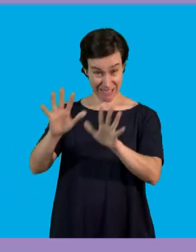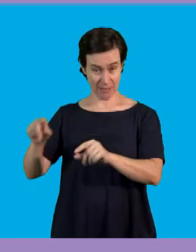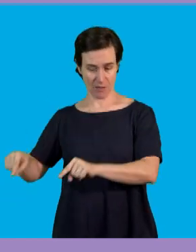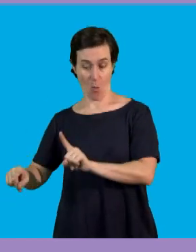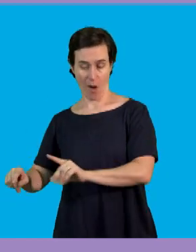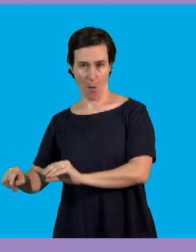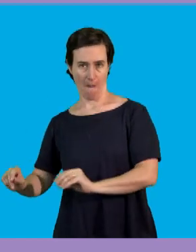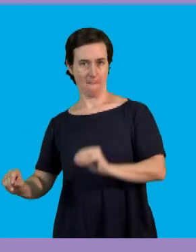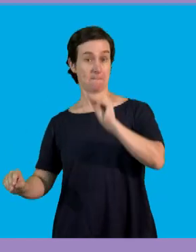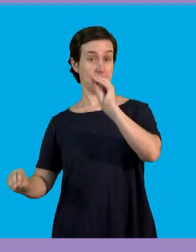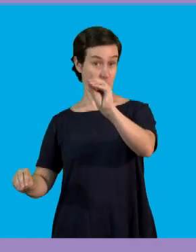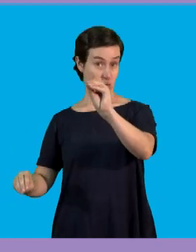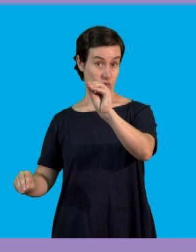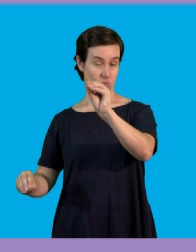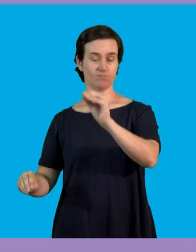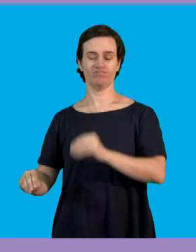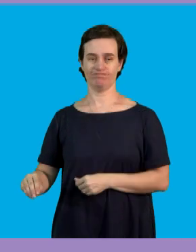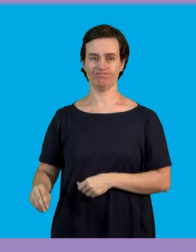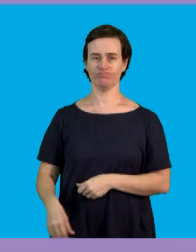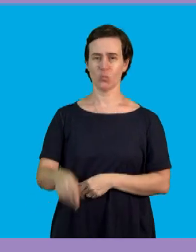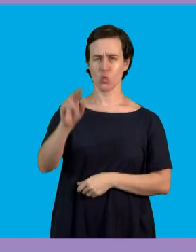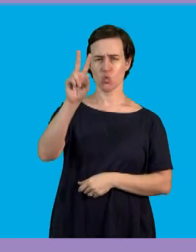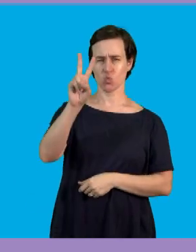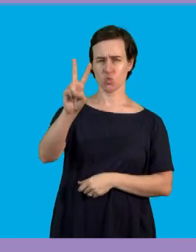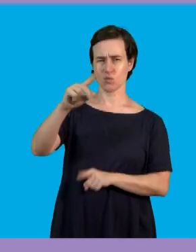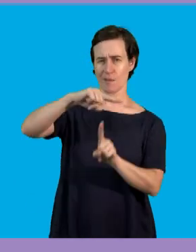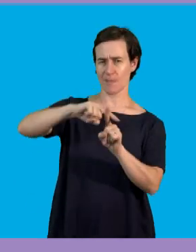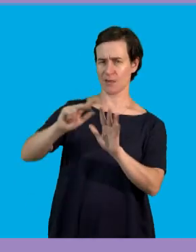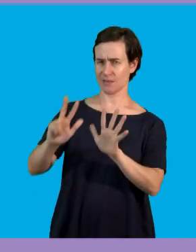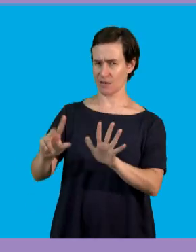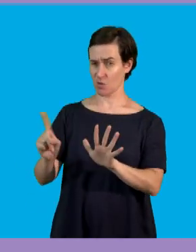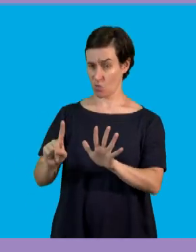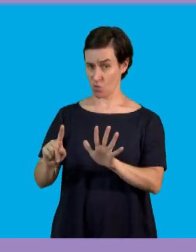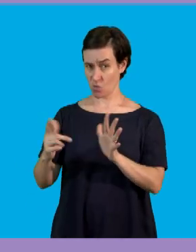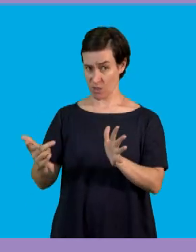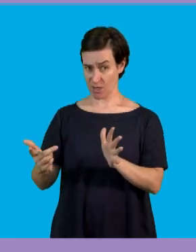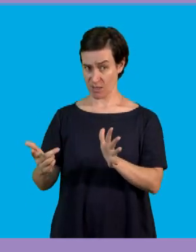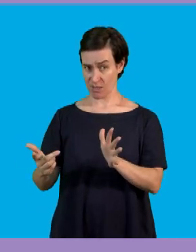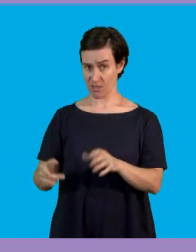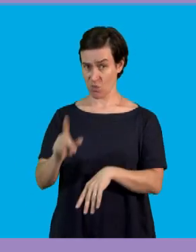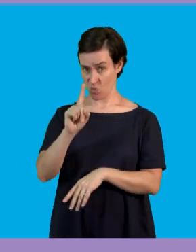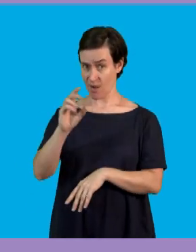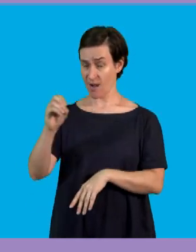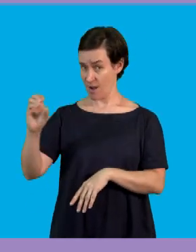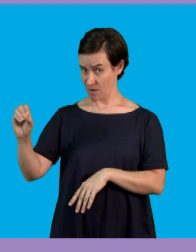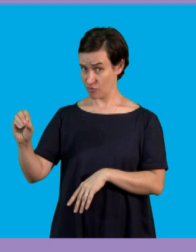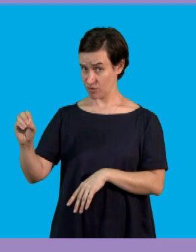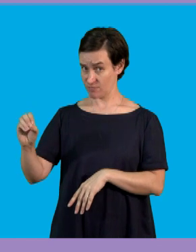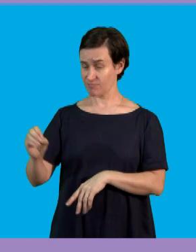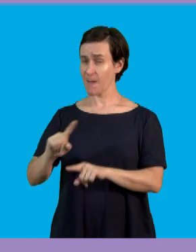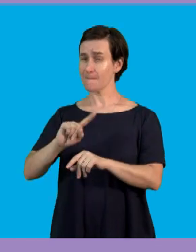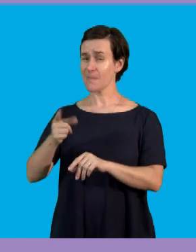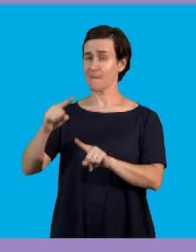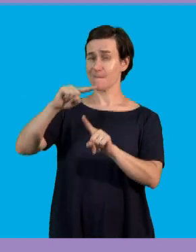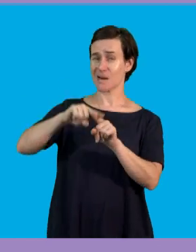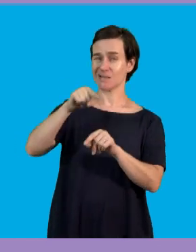in the tens column. Then we have 2 tens plus 8 tens. That is 100. But when we add the